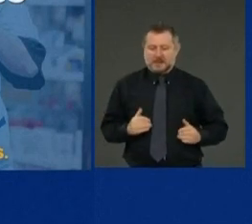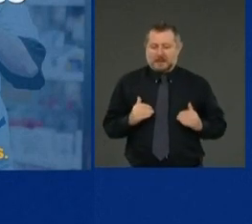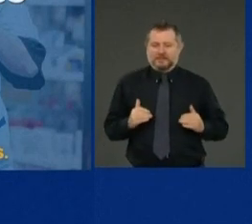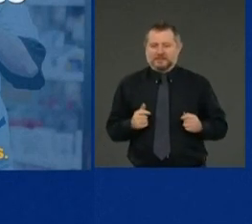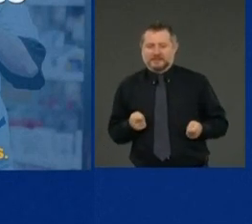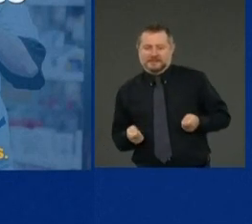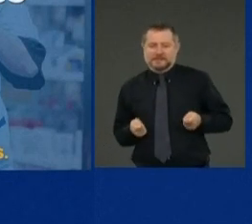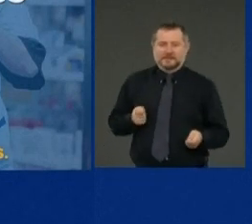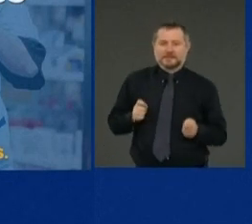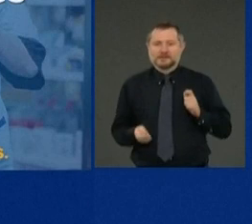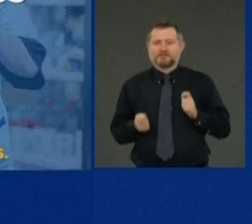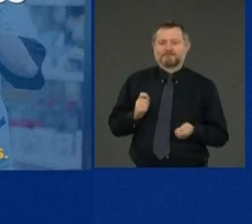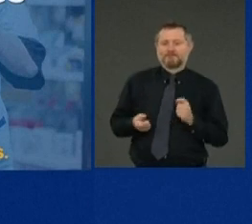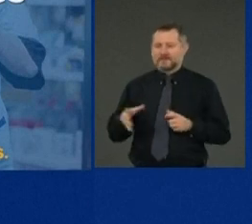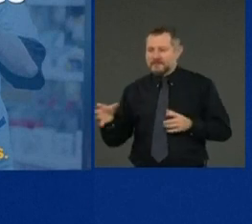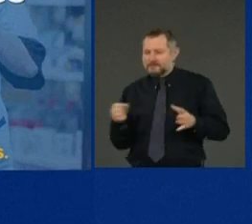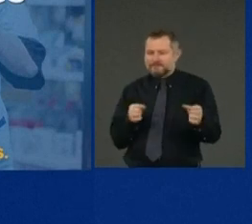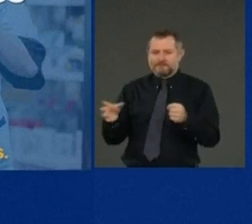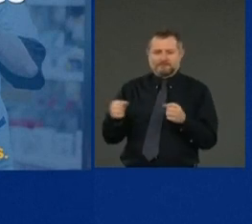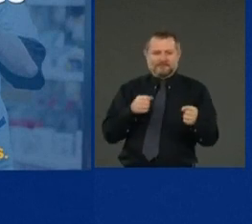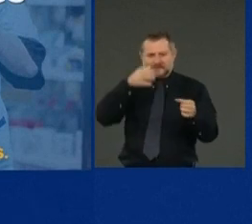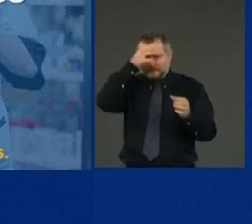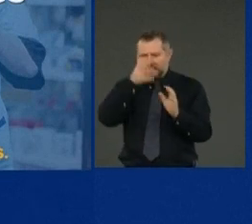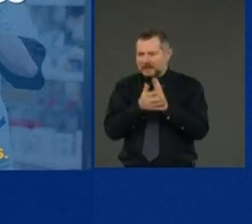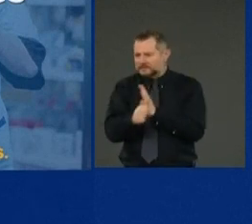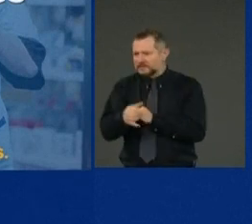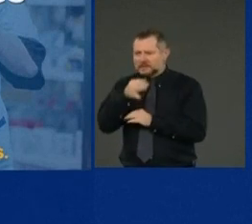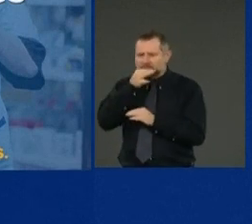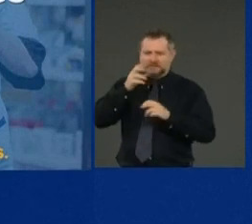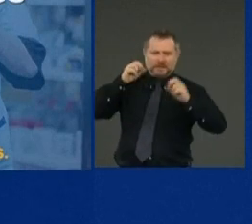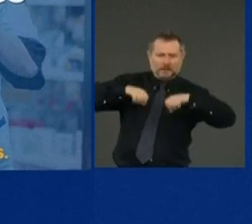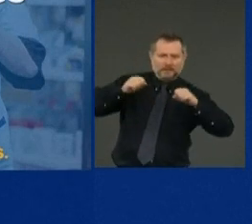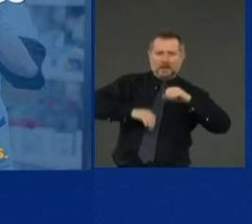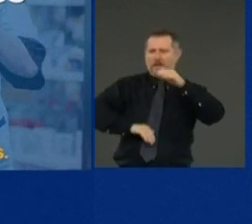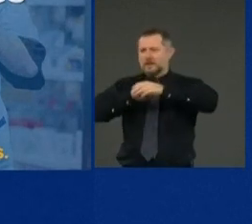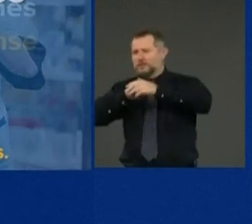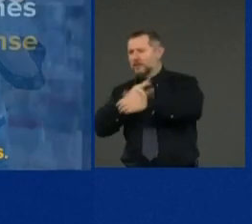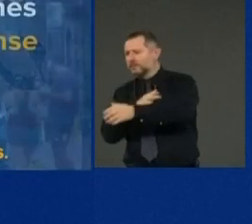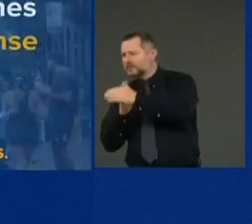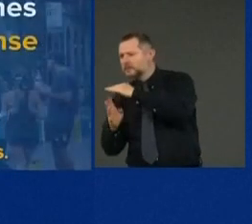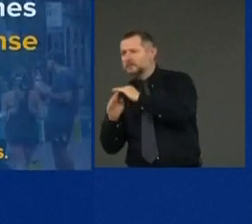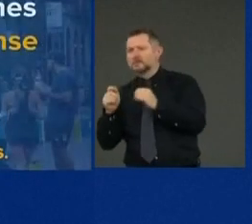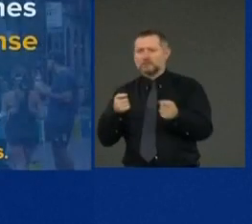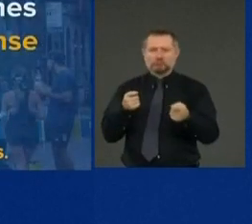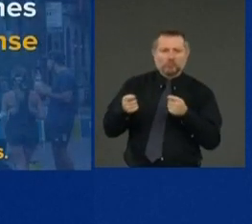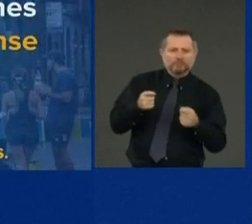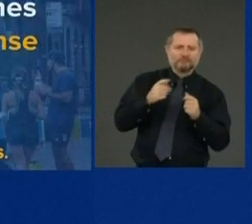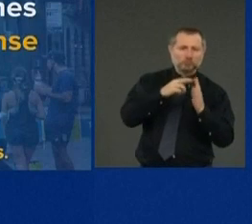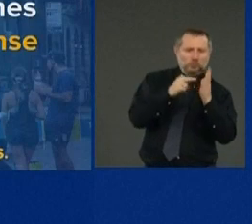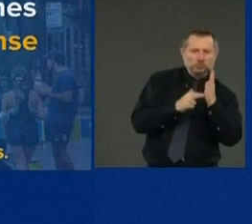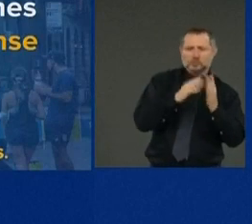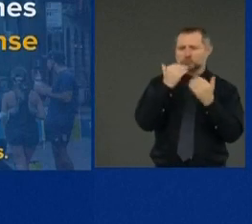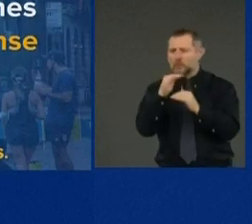the expertise and the capacity to do the enforcement.